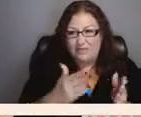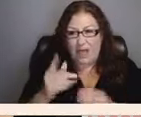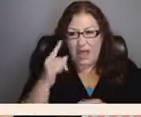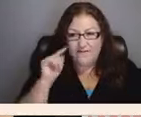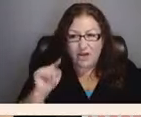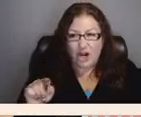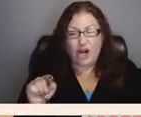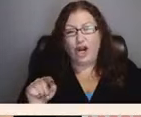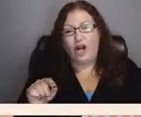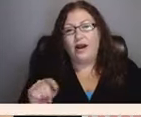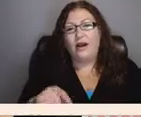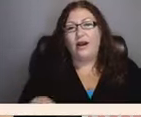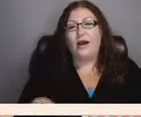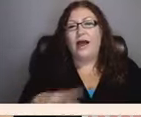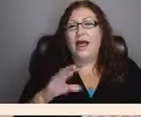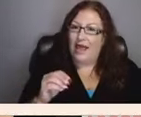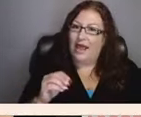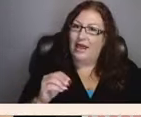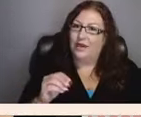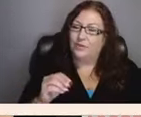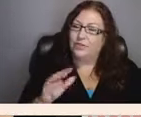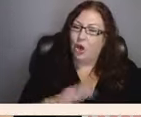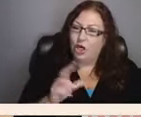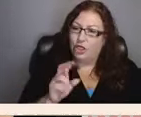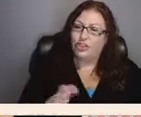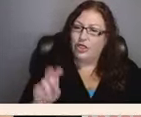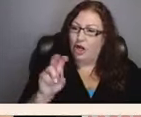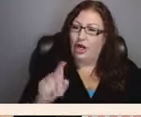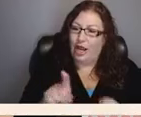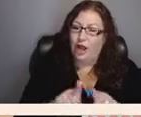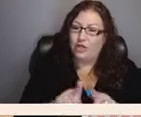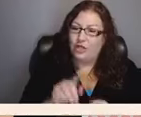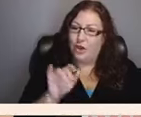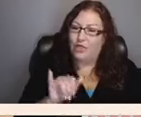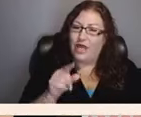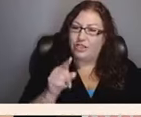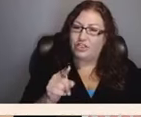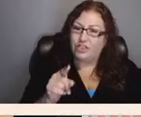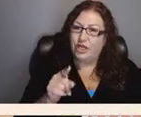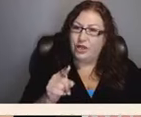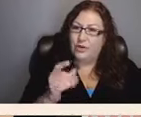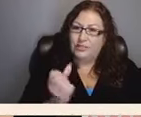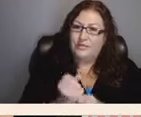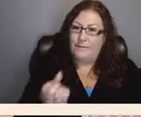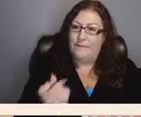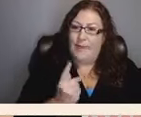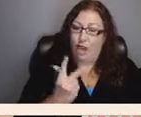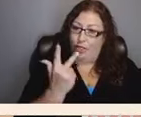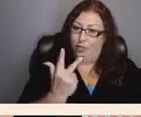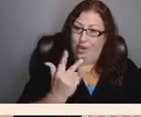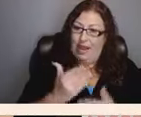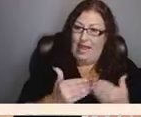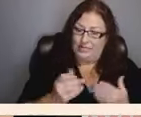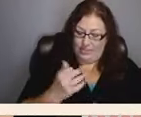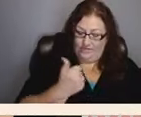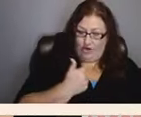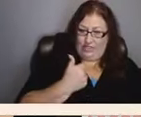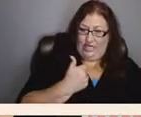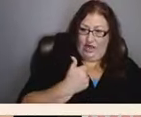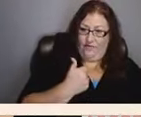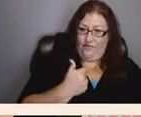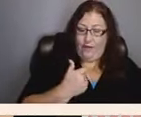And it was on the journey also that she was reclaiming three aspects of herself: her